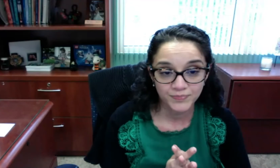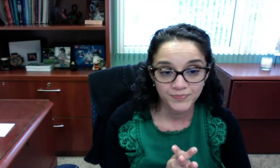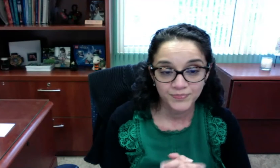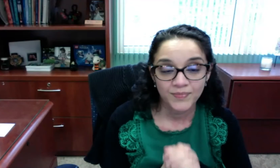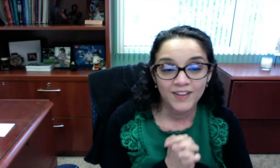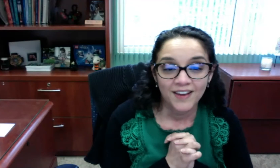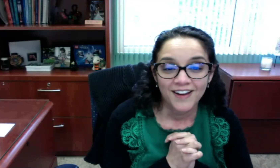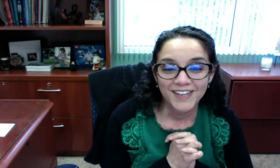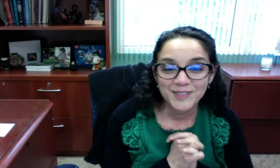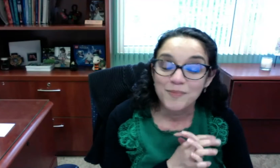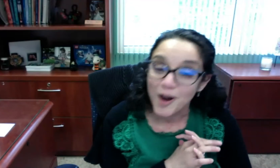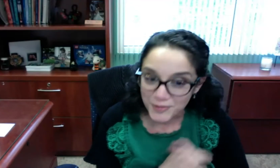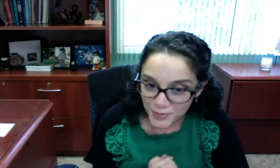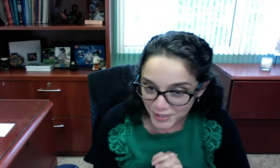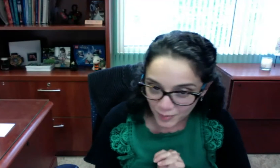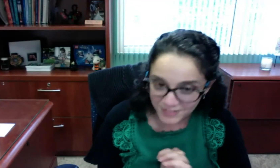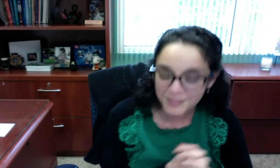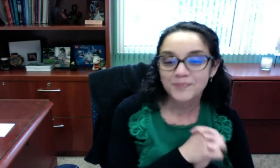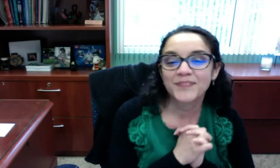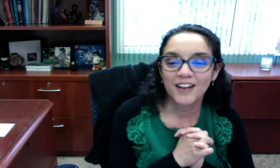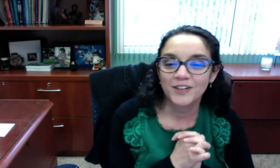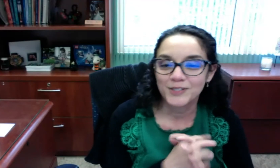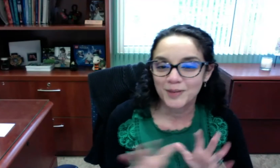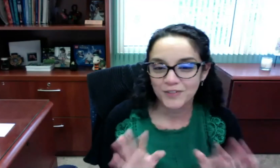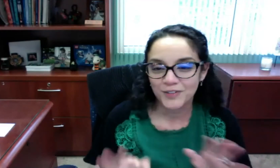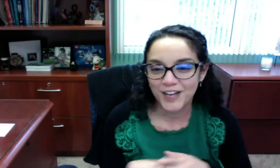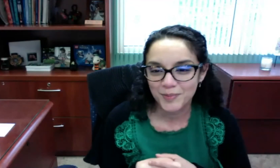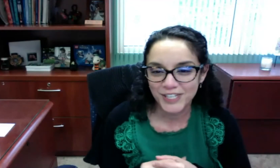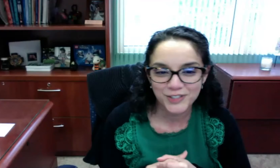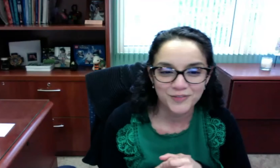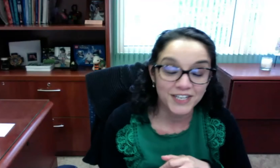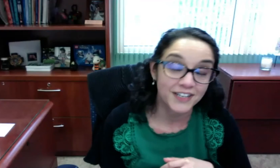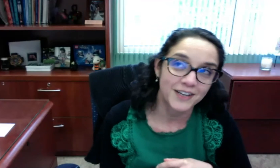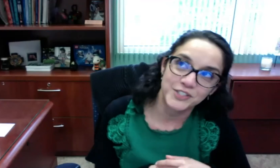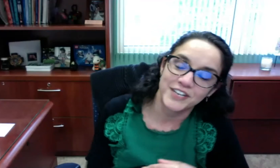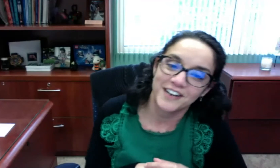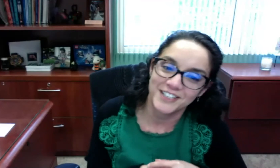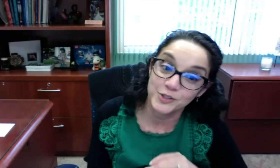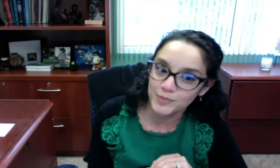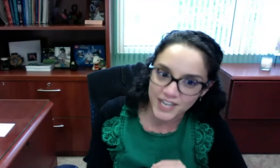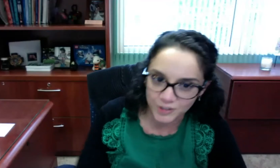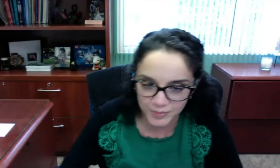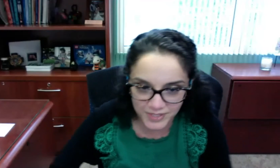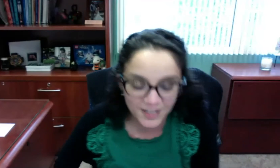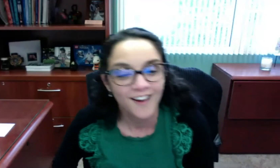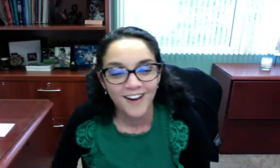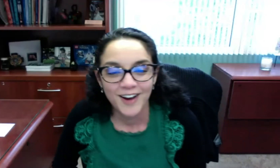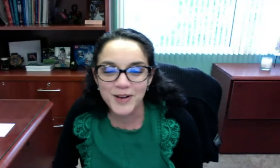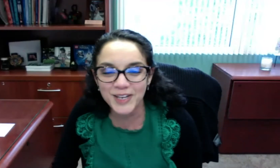you. As a mom of two little ones, and I know some of you have had the pleasure of meeting them during Zoom